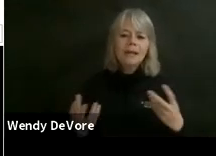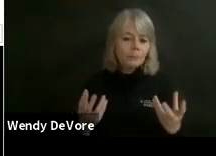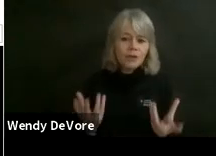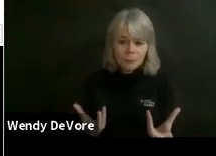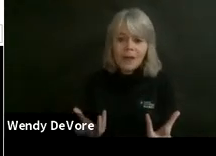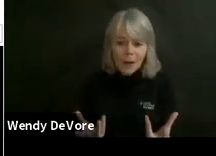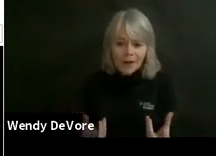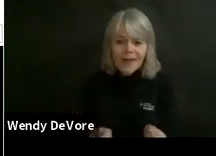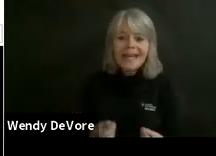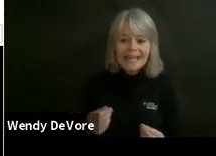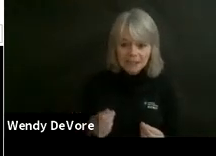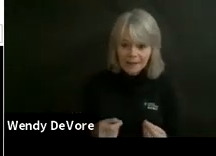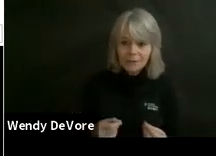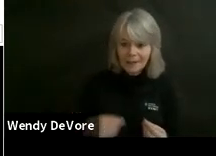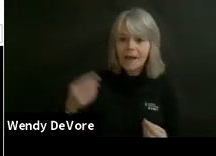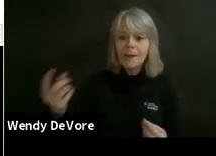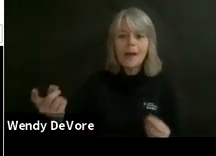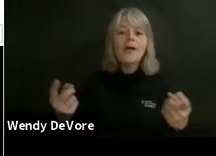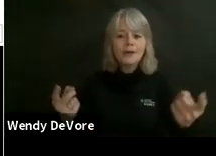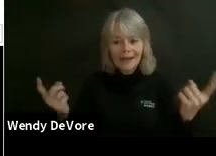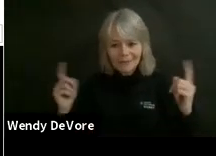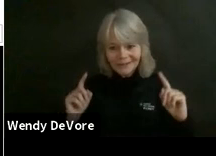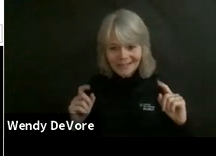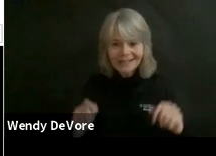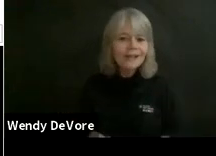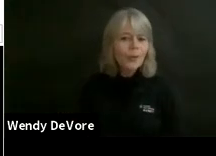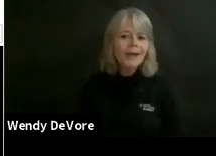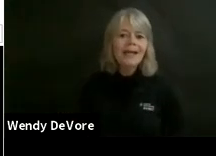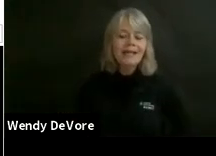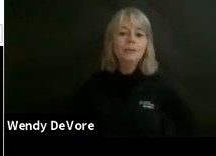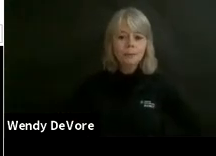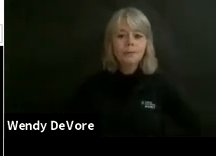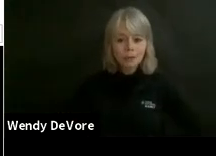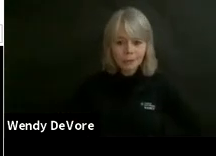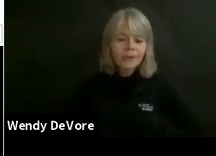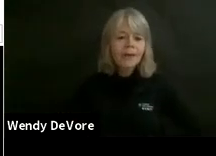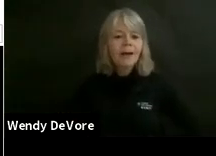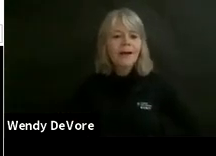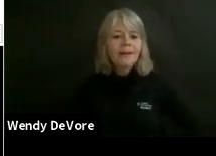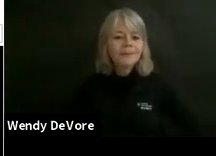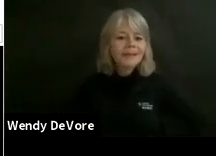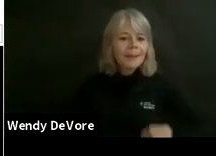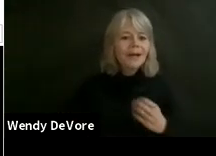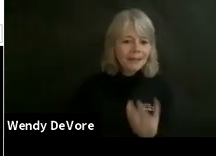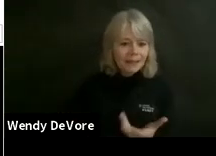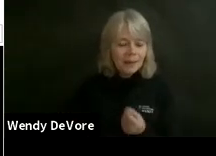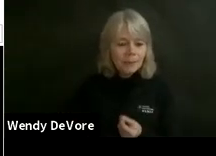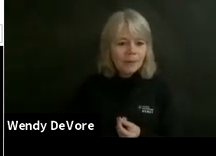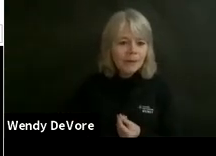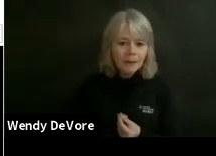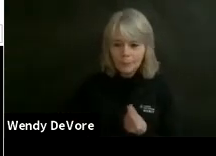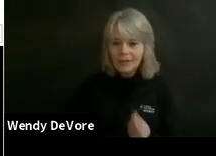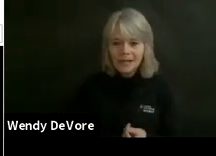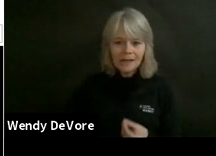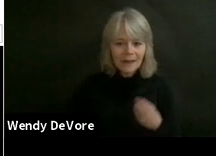So it just be aware of that it does pick up other conversation that's going on in a room, too. But he